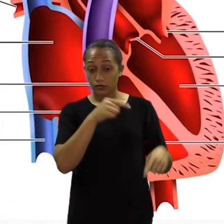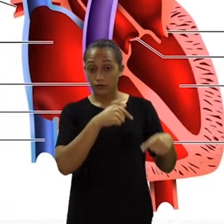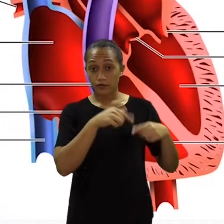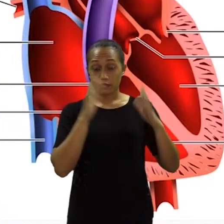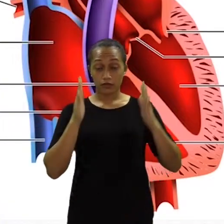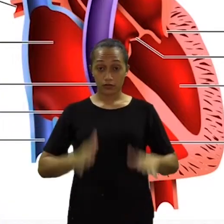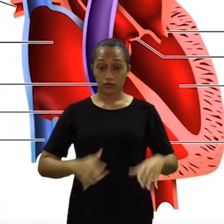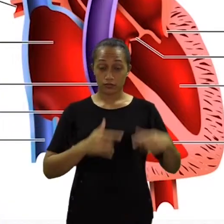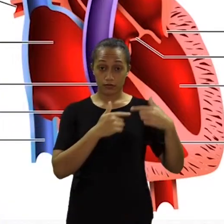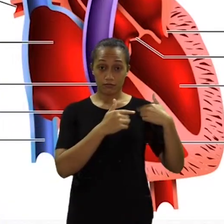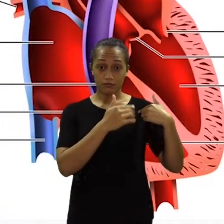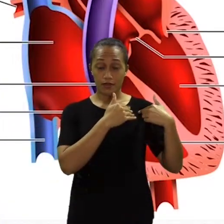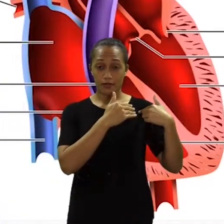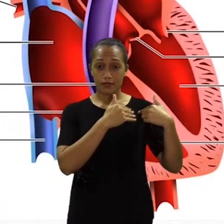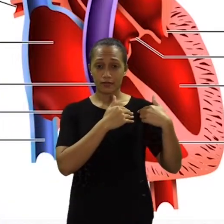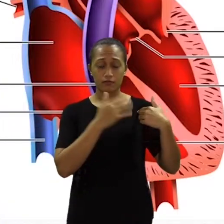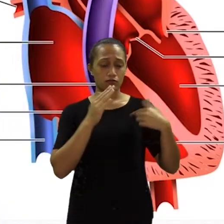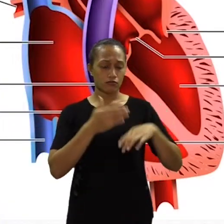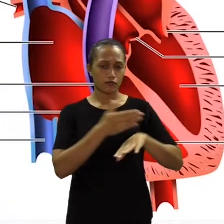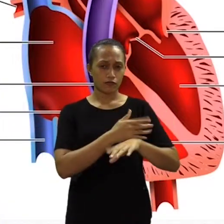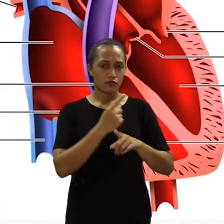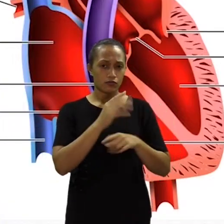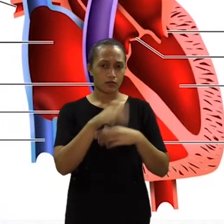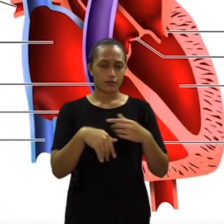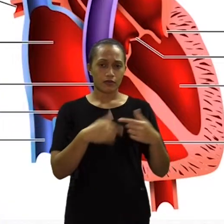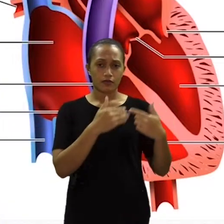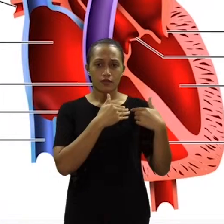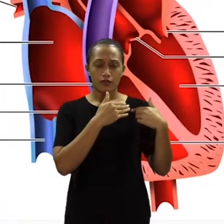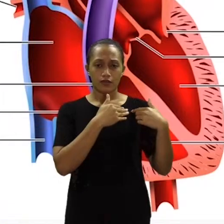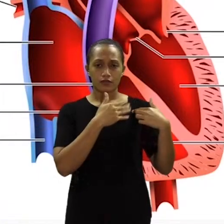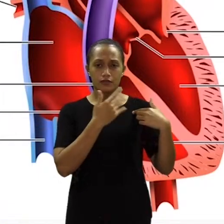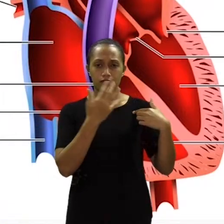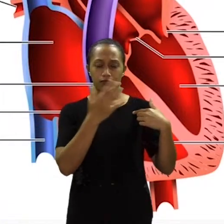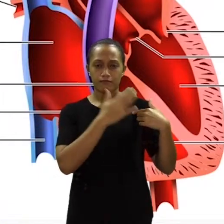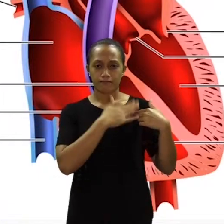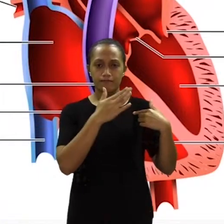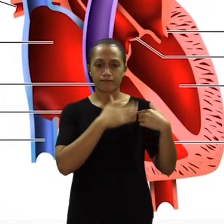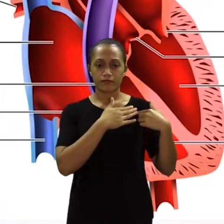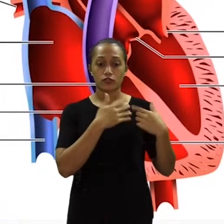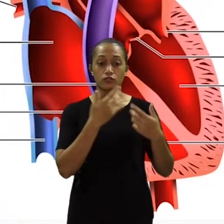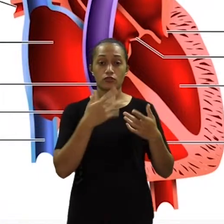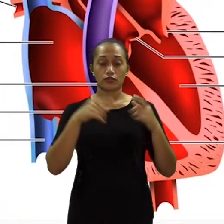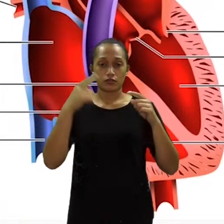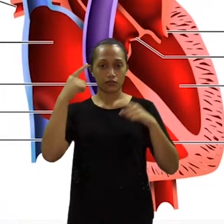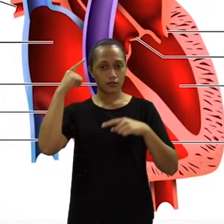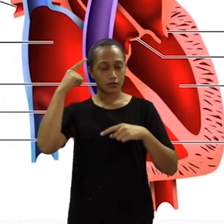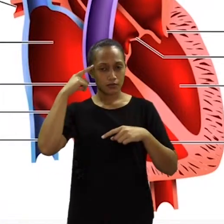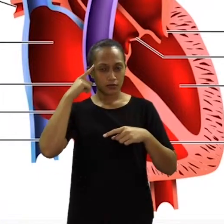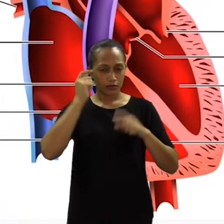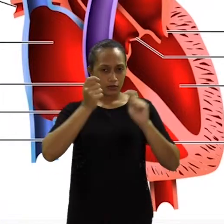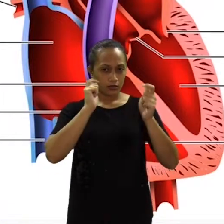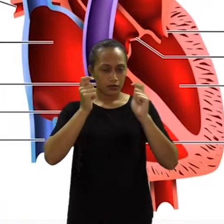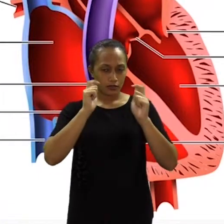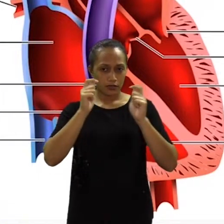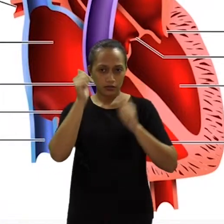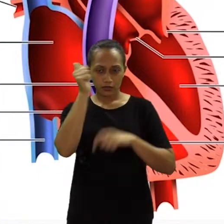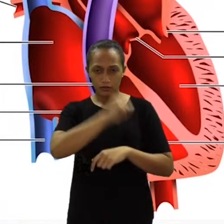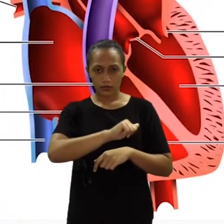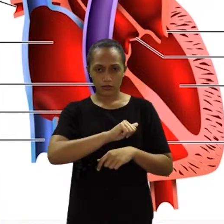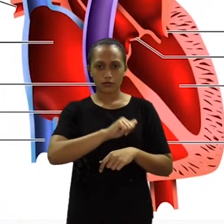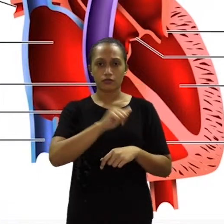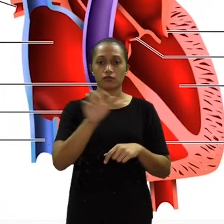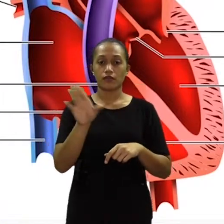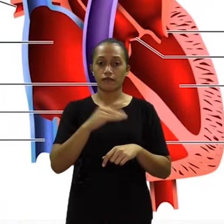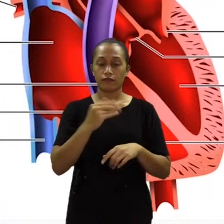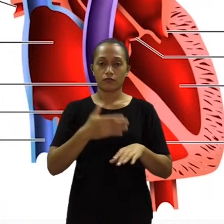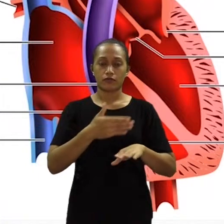heart. Before we talked about the heart stroke volume, let's refresh our memory and test our prior knowledge